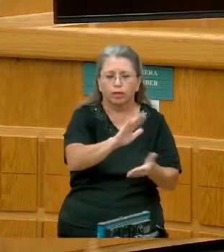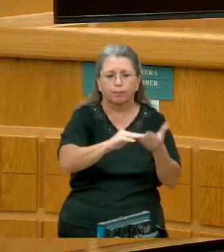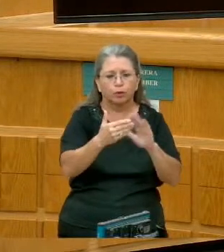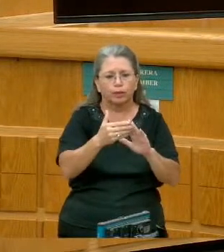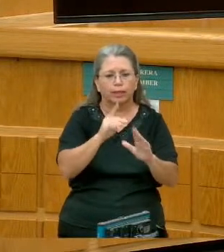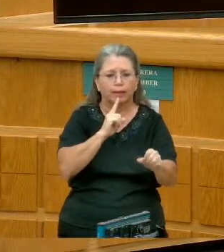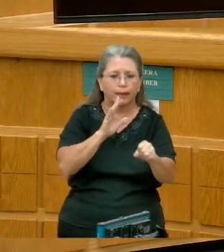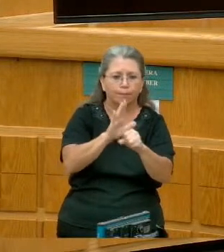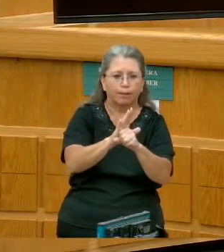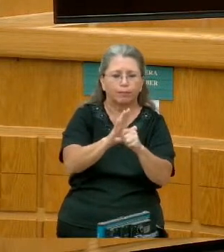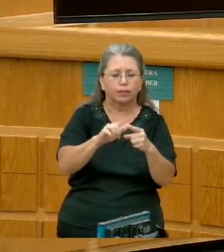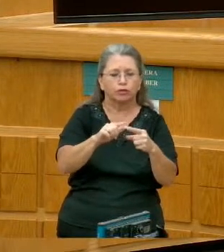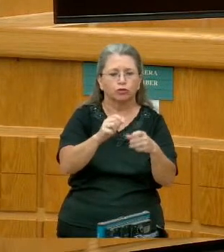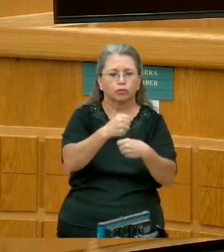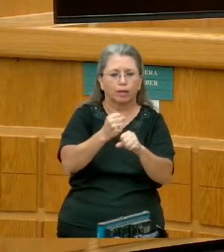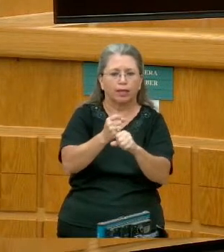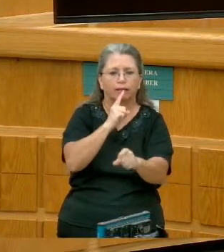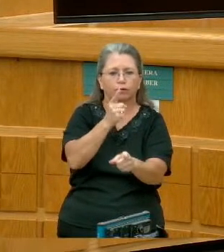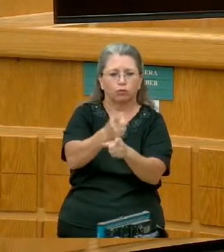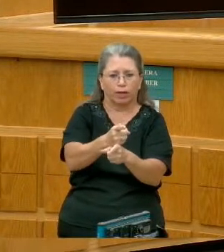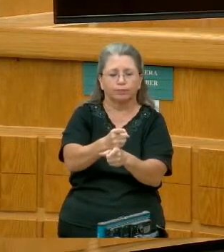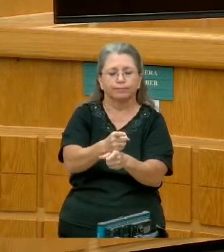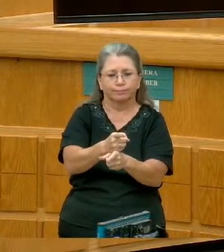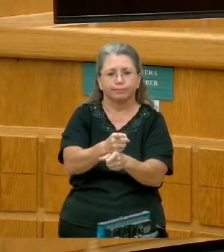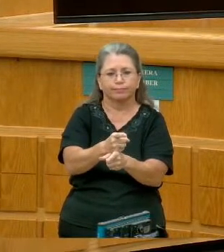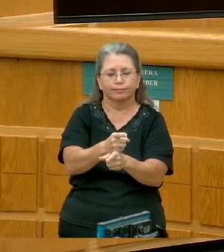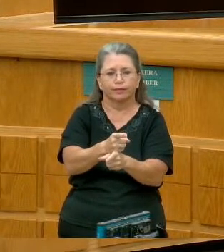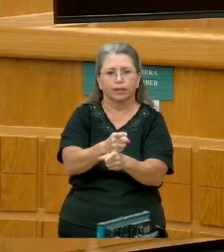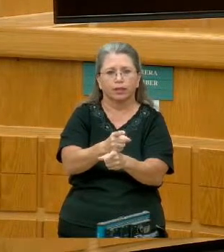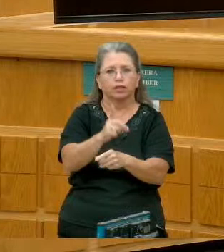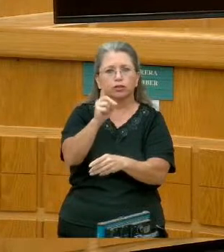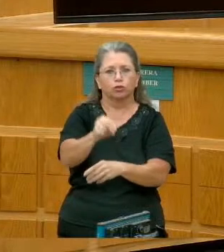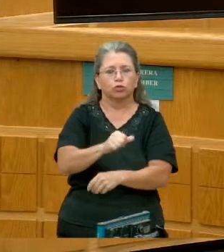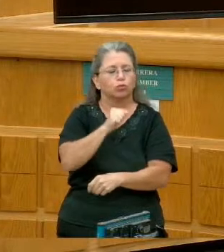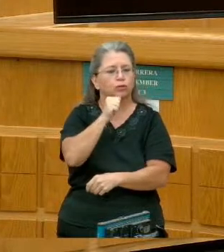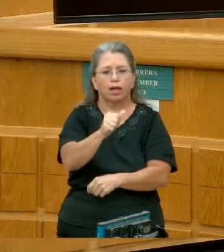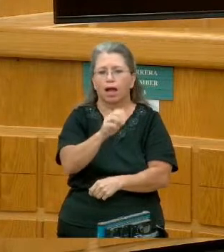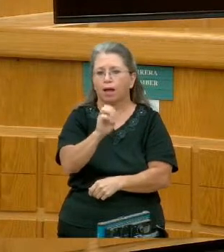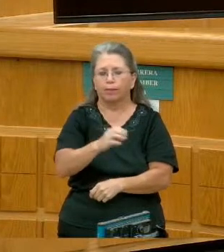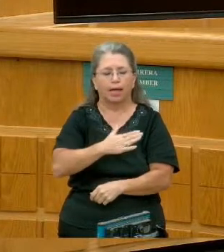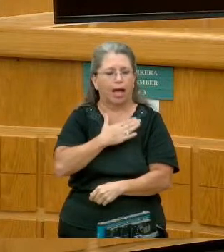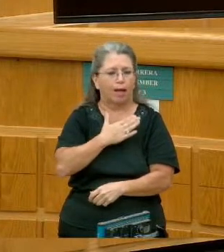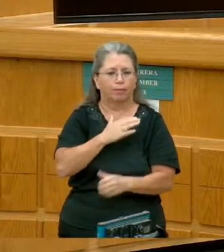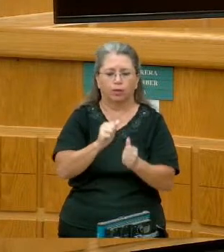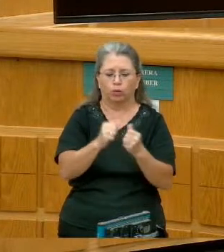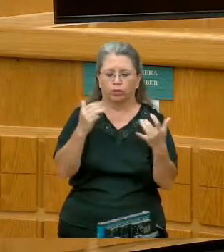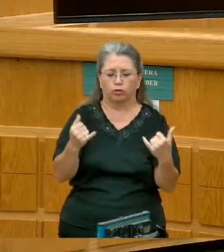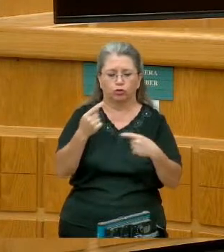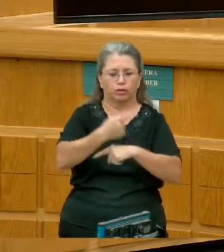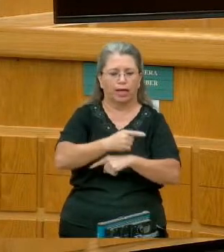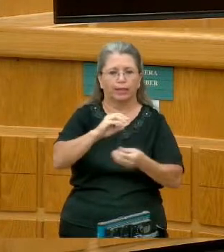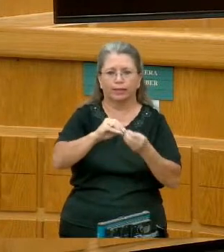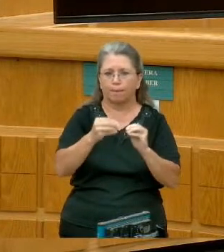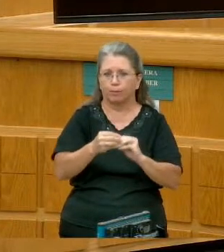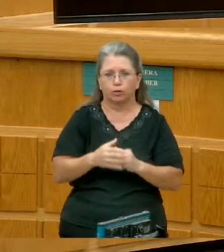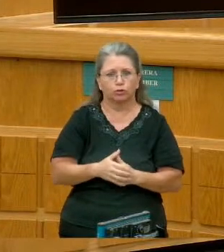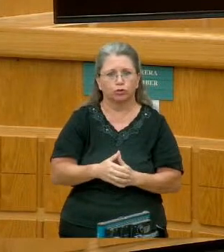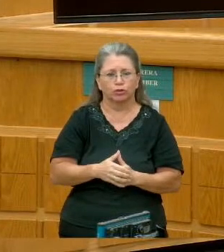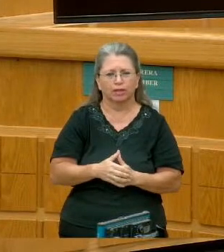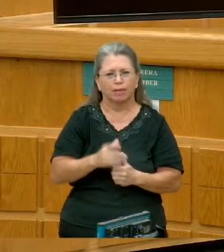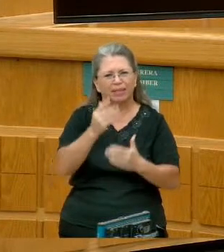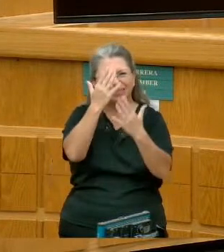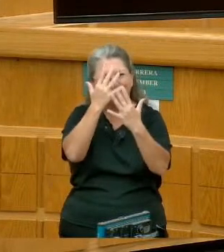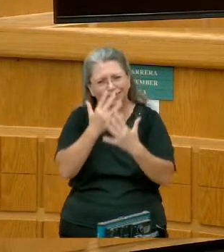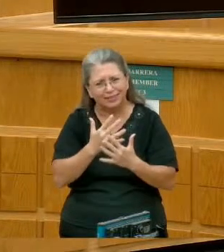commitment to getting it right. So do not be happy about today's numbers. Be sad about